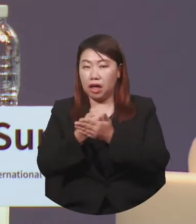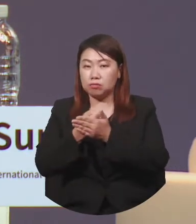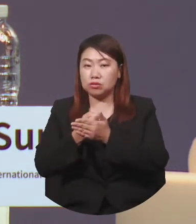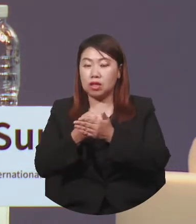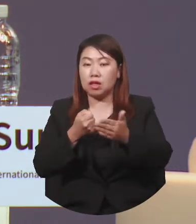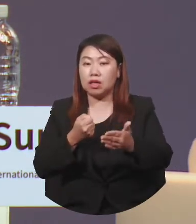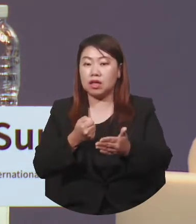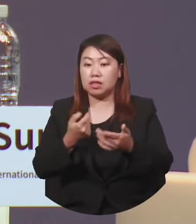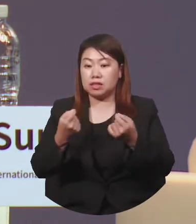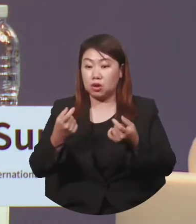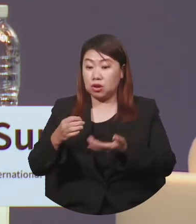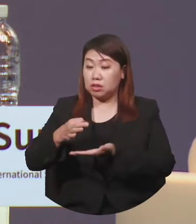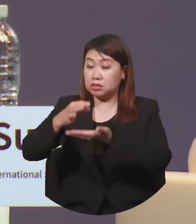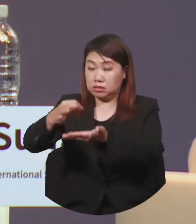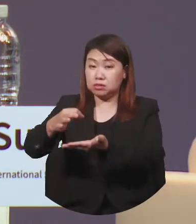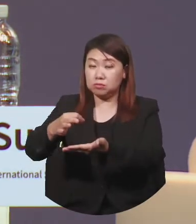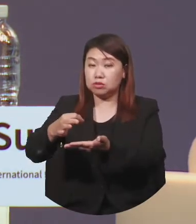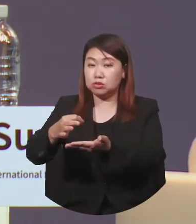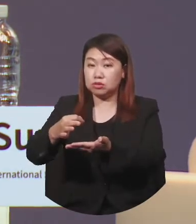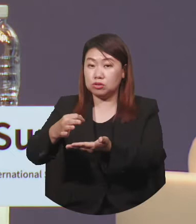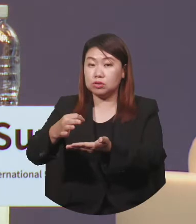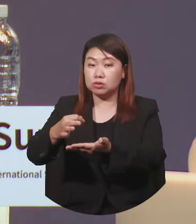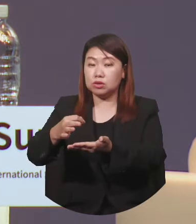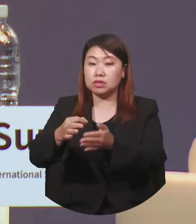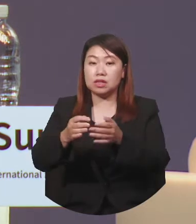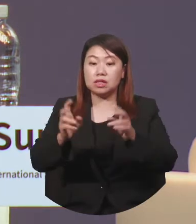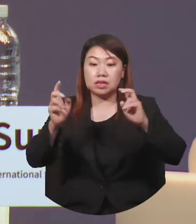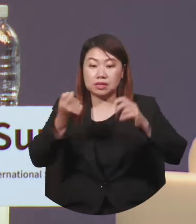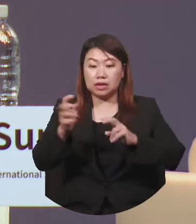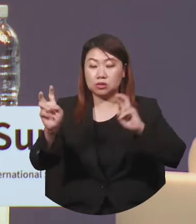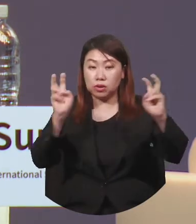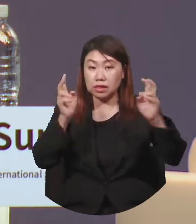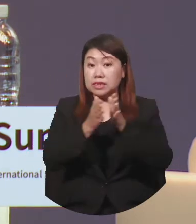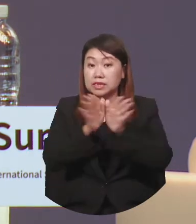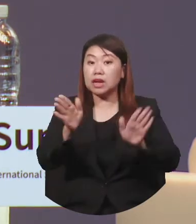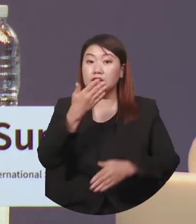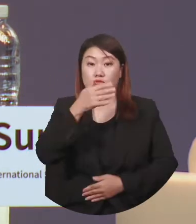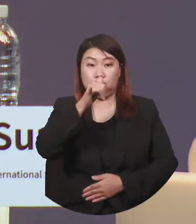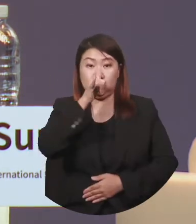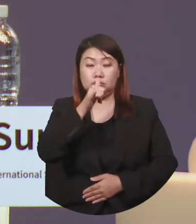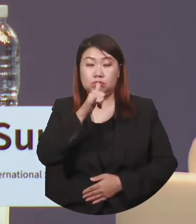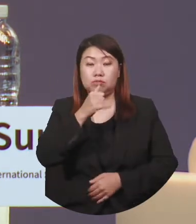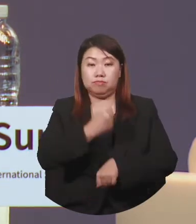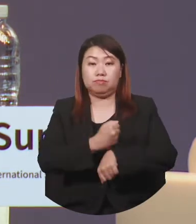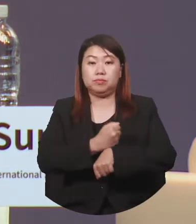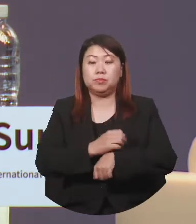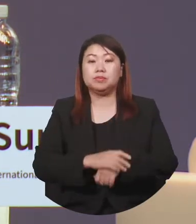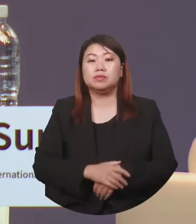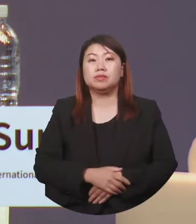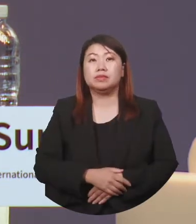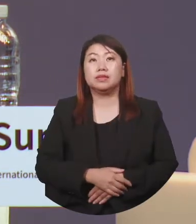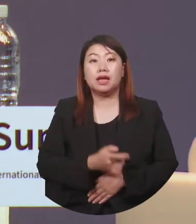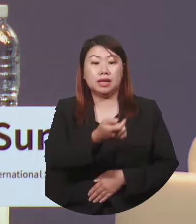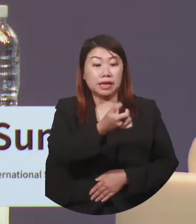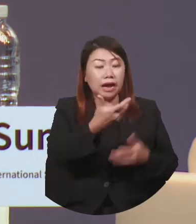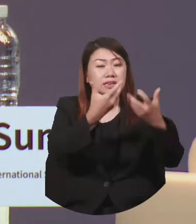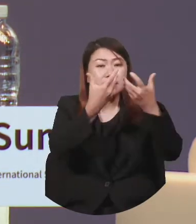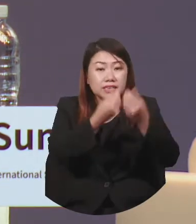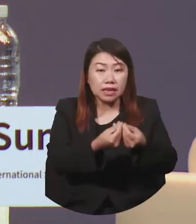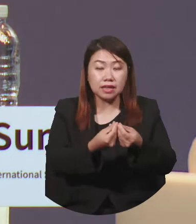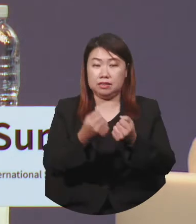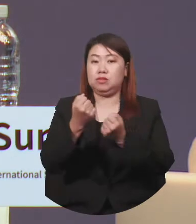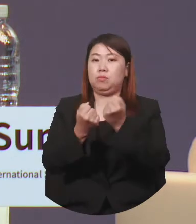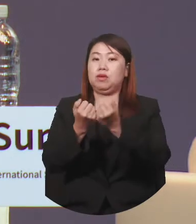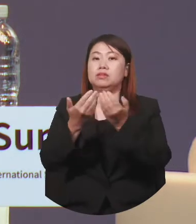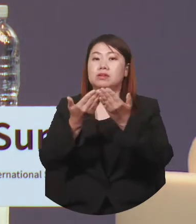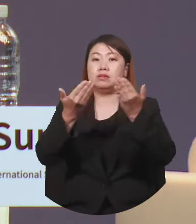simple example, has, I think, a great deal of implication that how a project at local